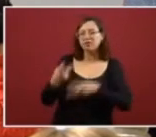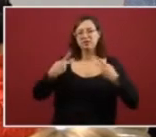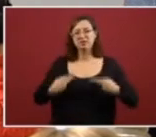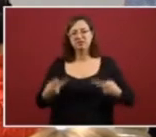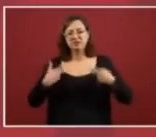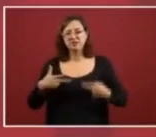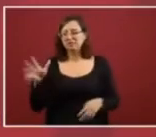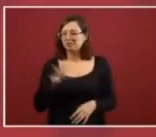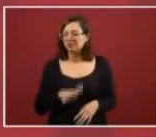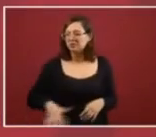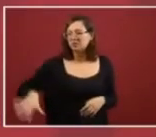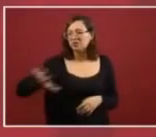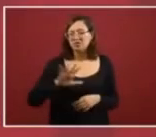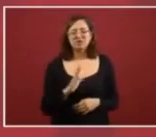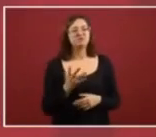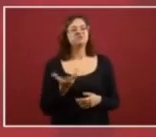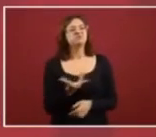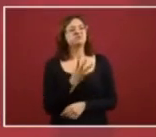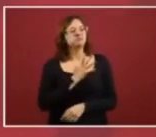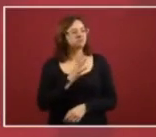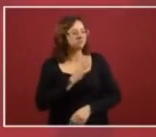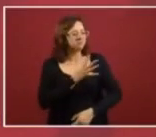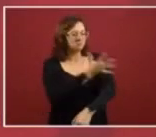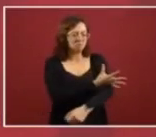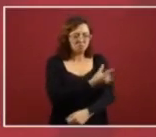De deshonestidad. Of dishonesty.